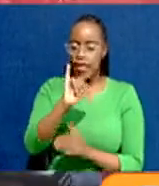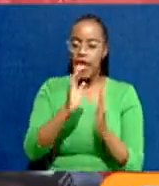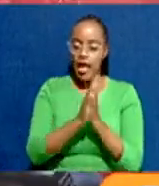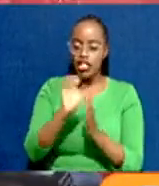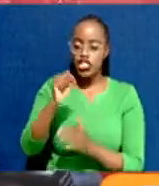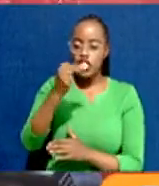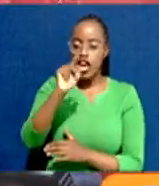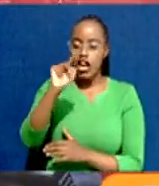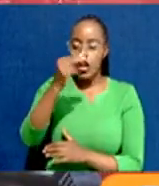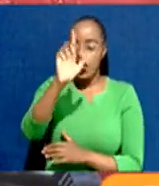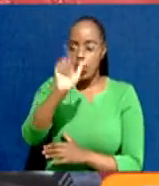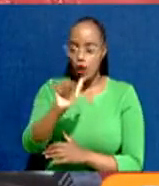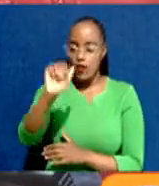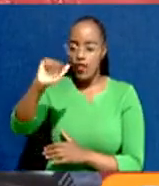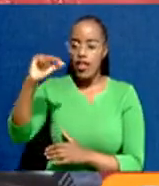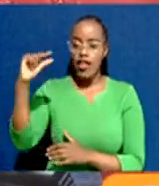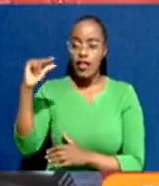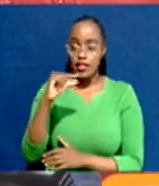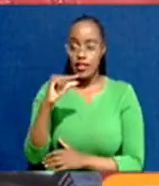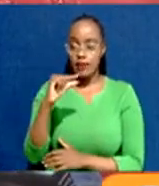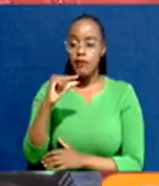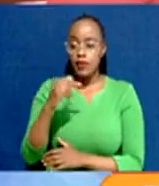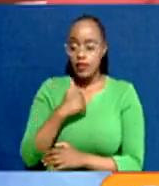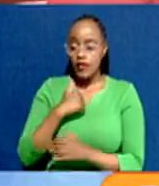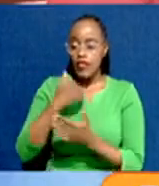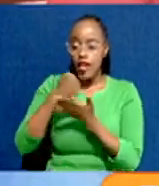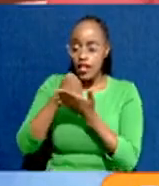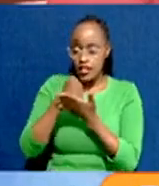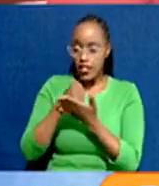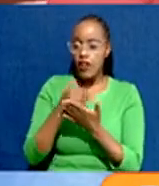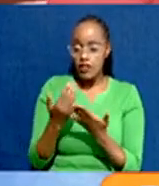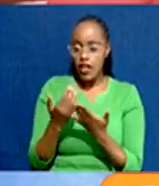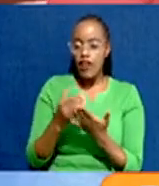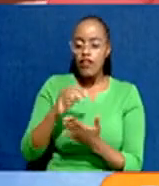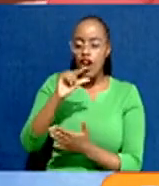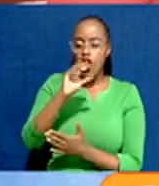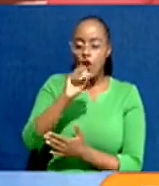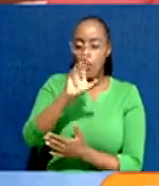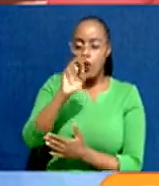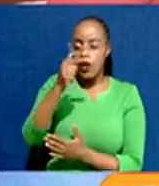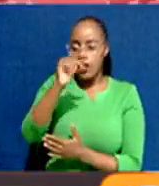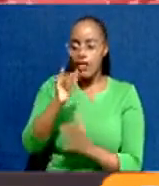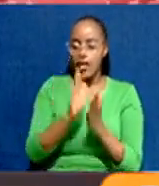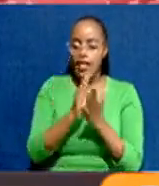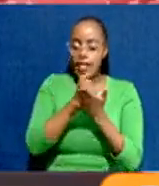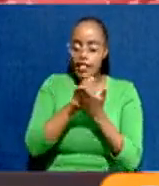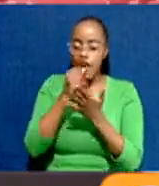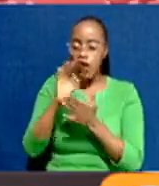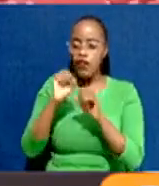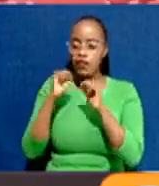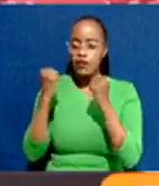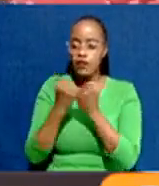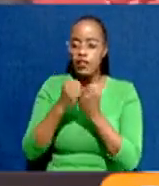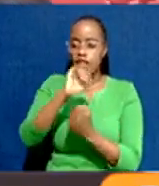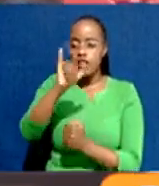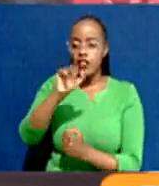massacre, Attorney General Justin Muturi, Registrar General Maina Goretti, and Registrar of Societies Jean